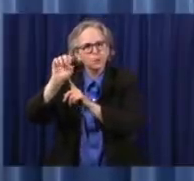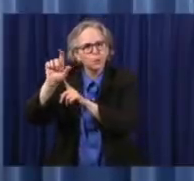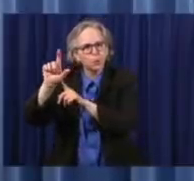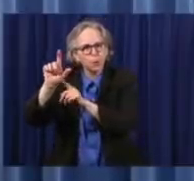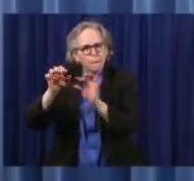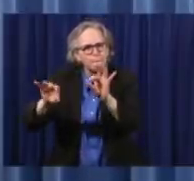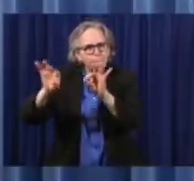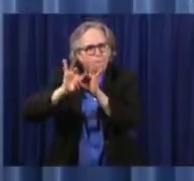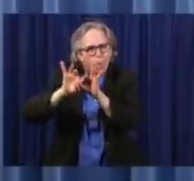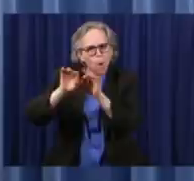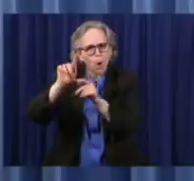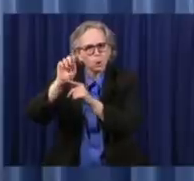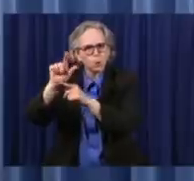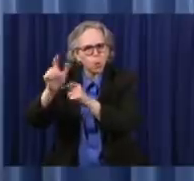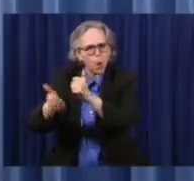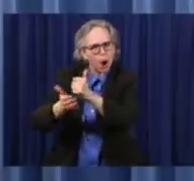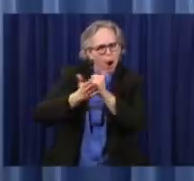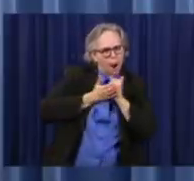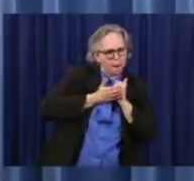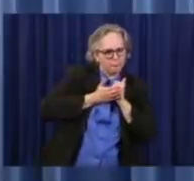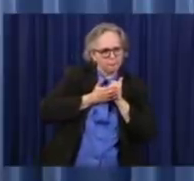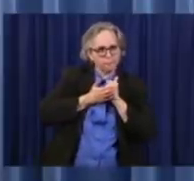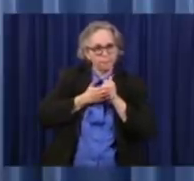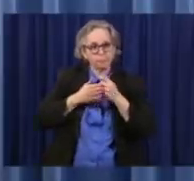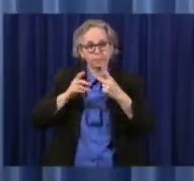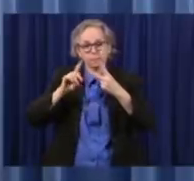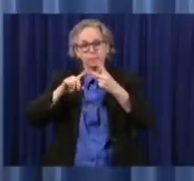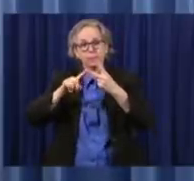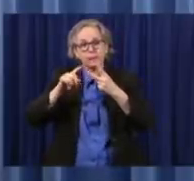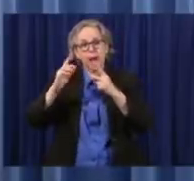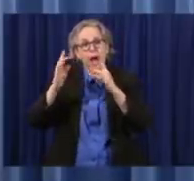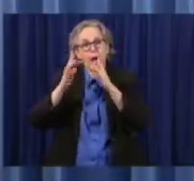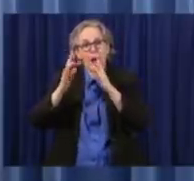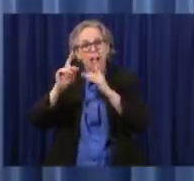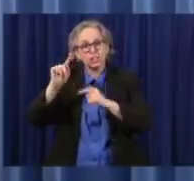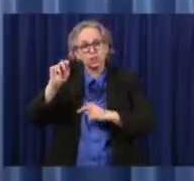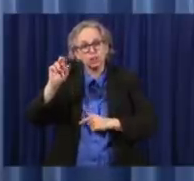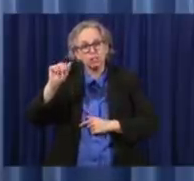tracing. These things are all important.